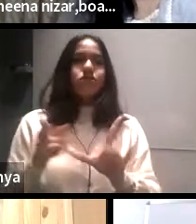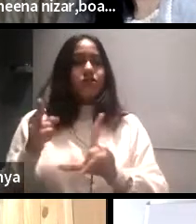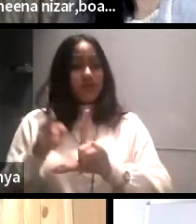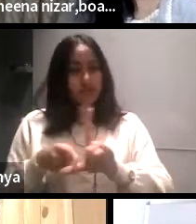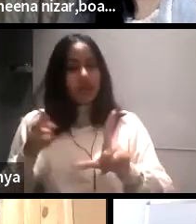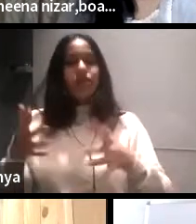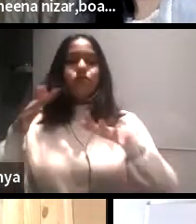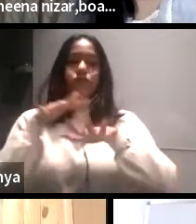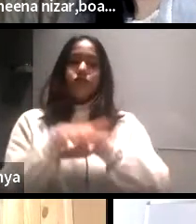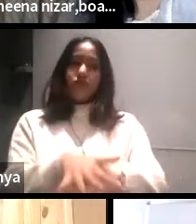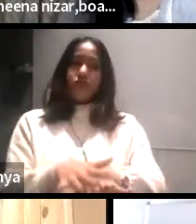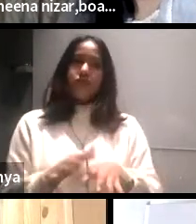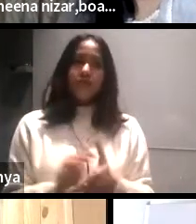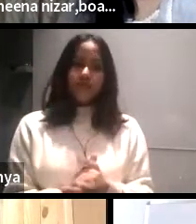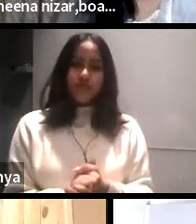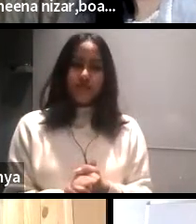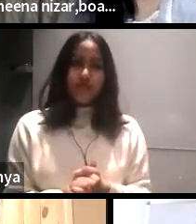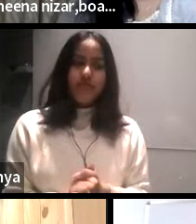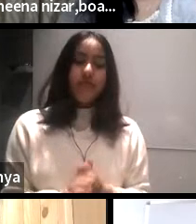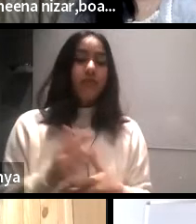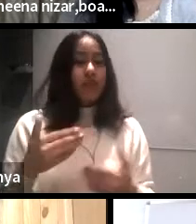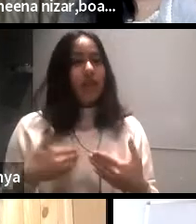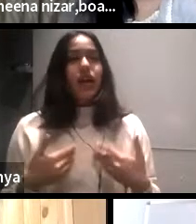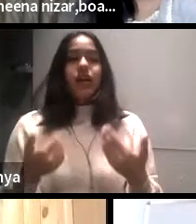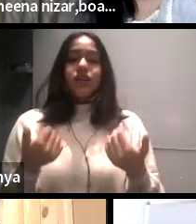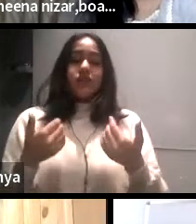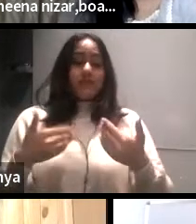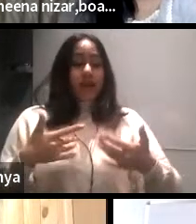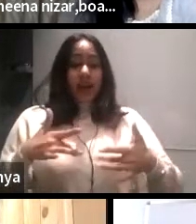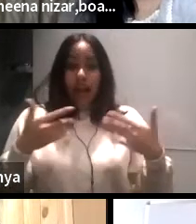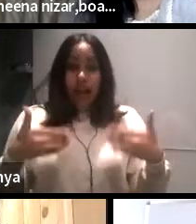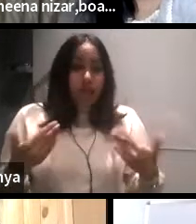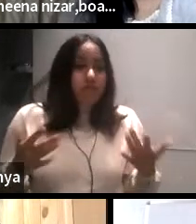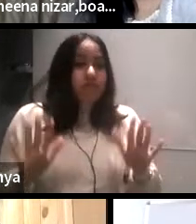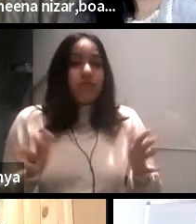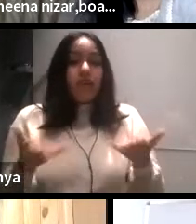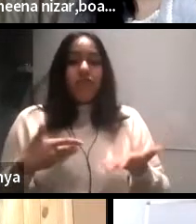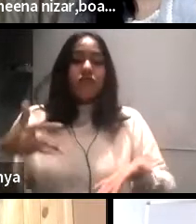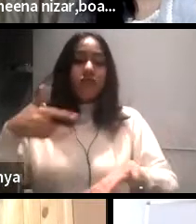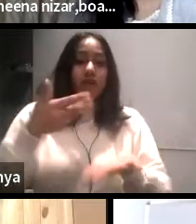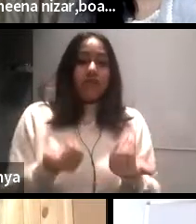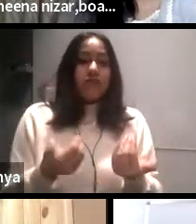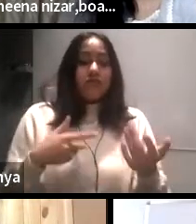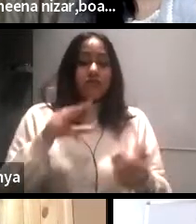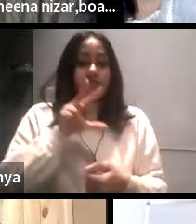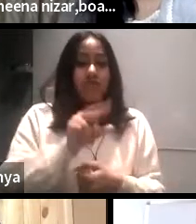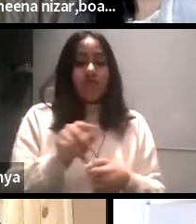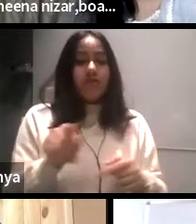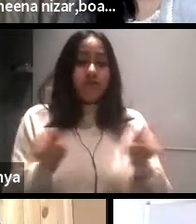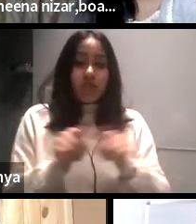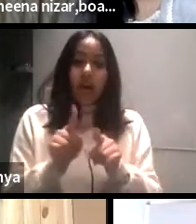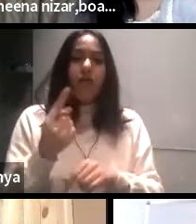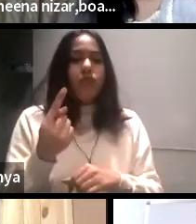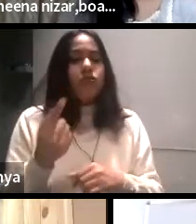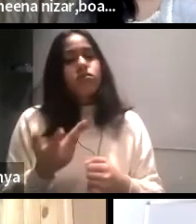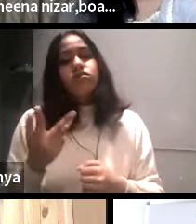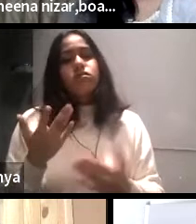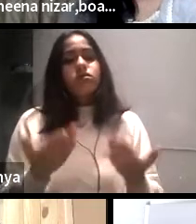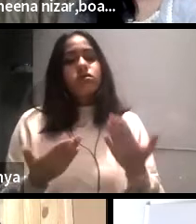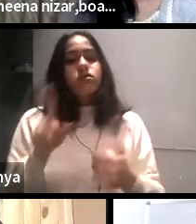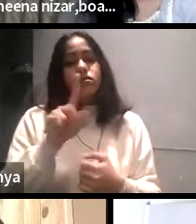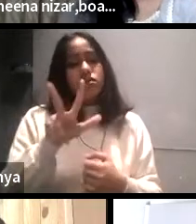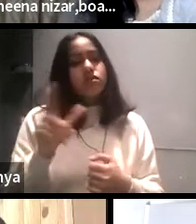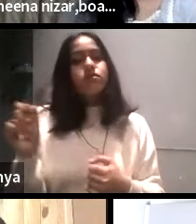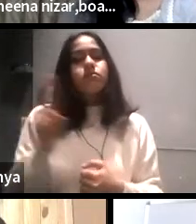on inclusion. So it is my pleasure to be here. So when I look at it from the last